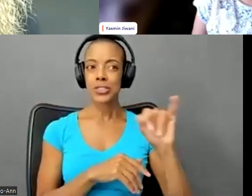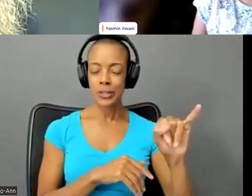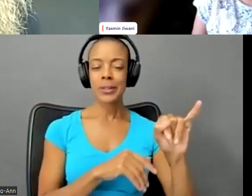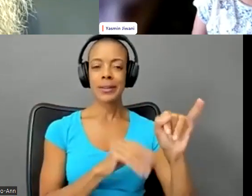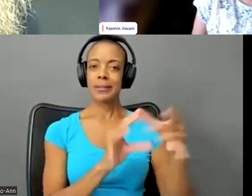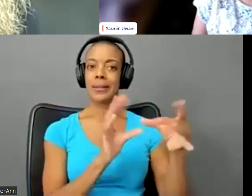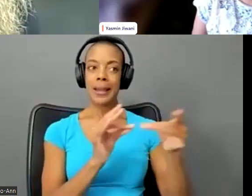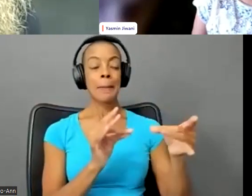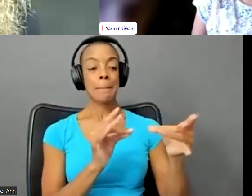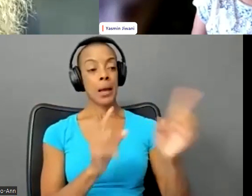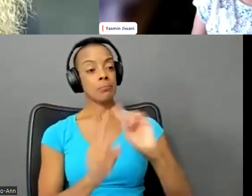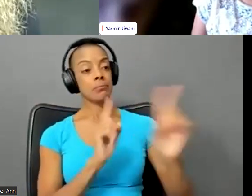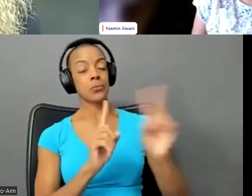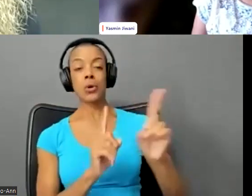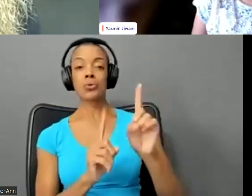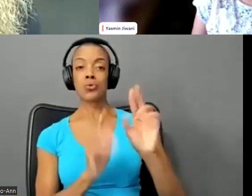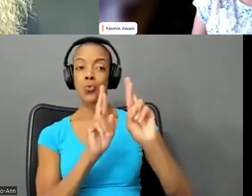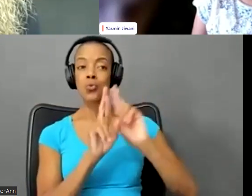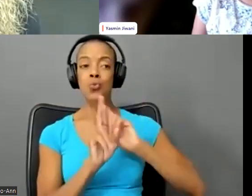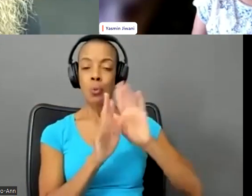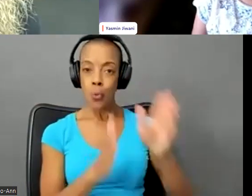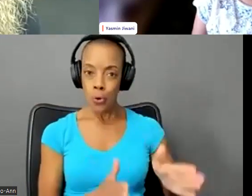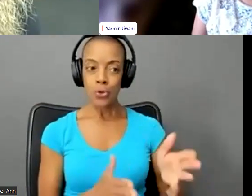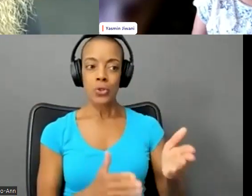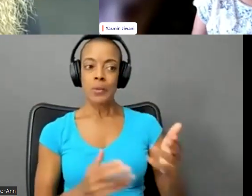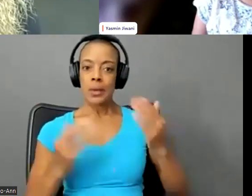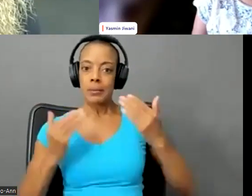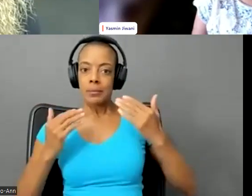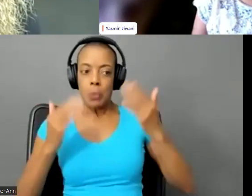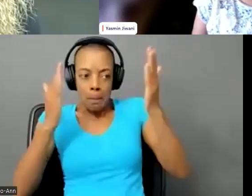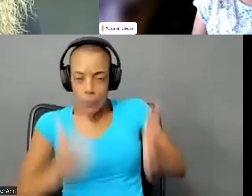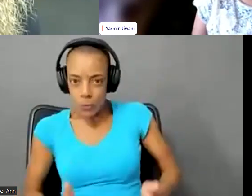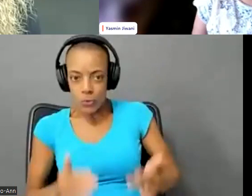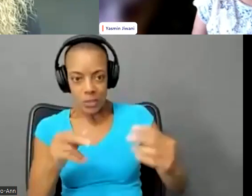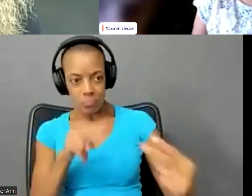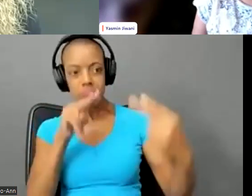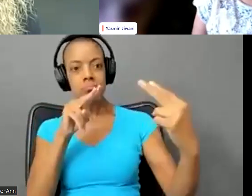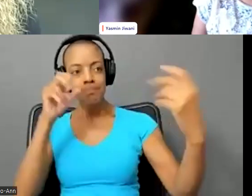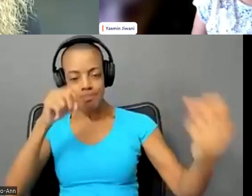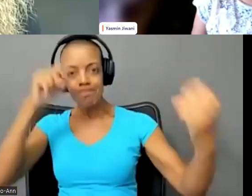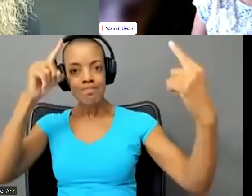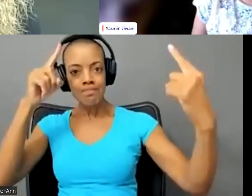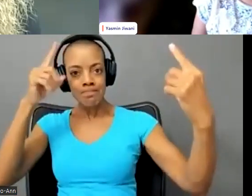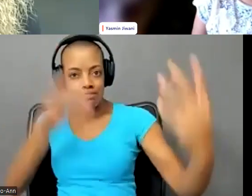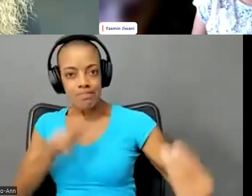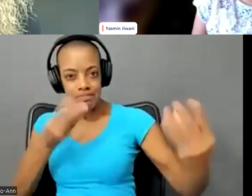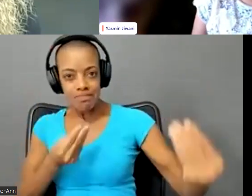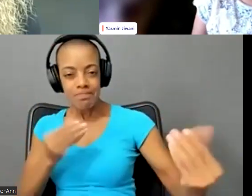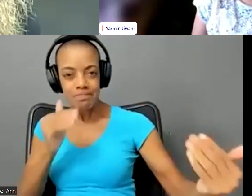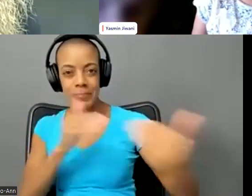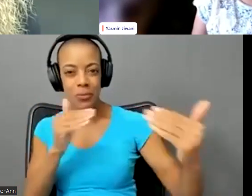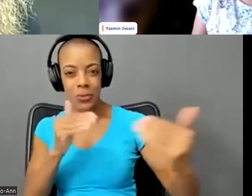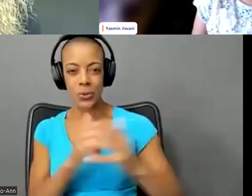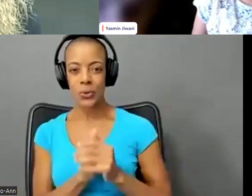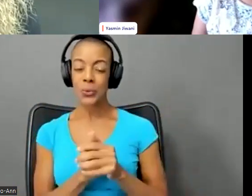to reporters, are appealing to that aspect for sure. And it's a bit of a